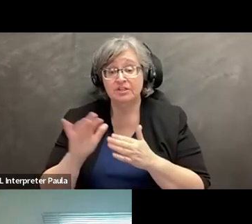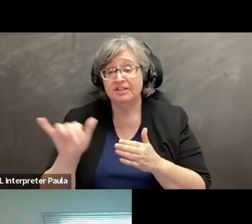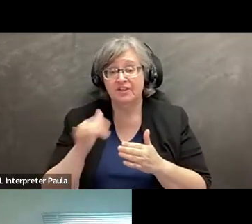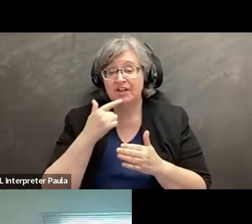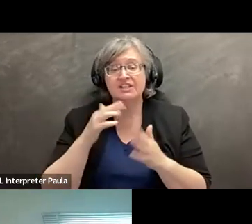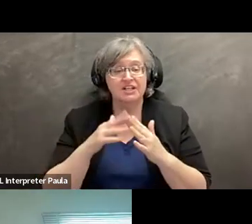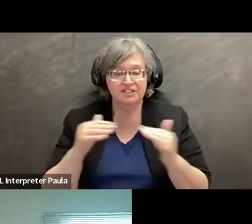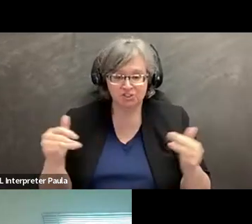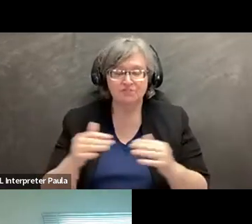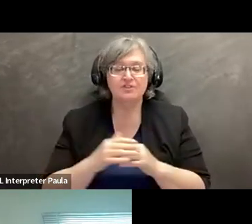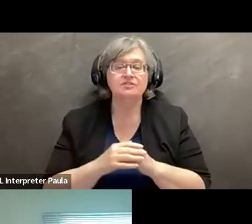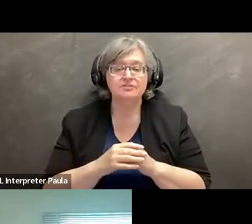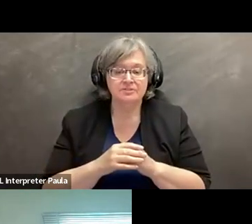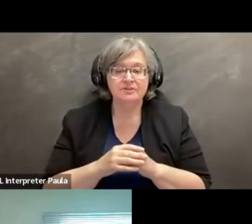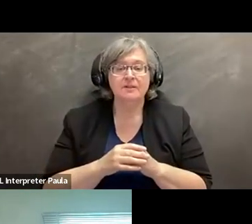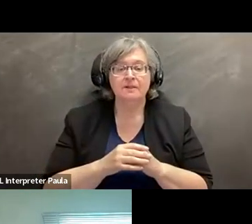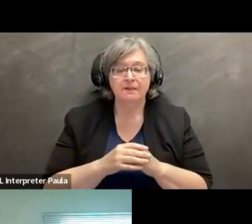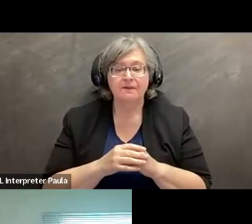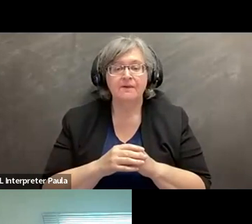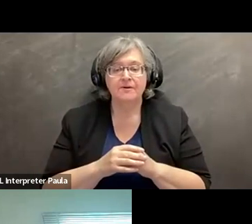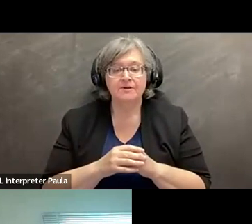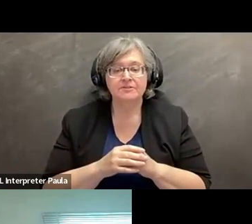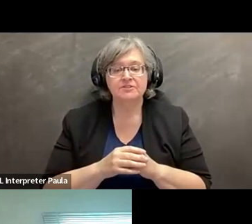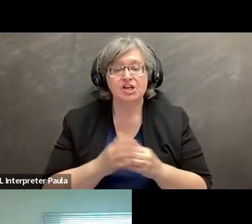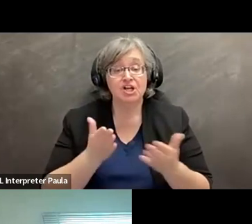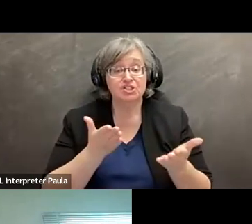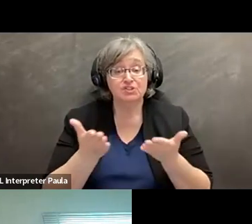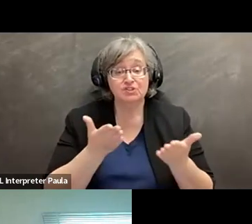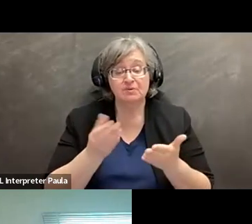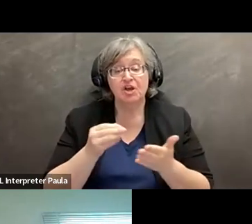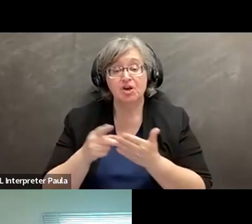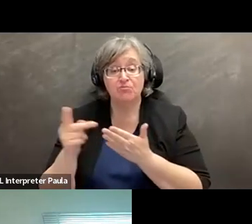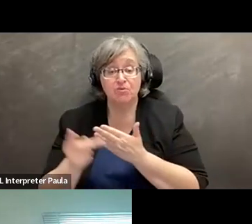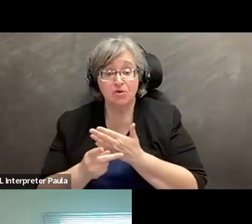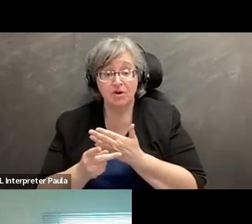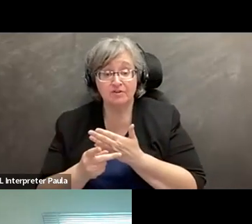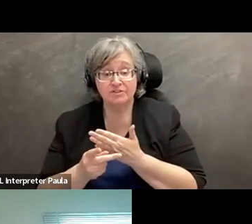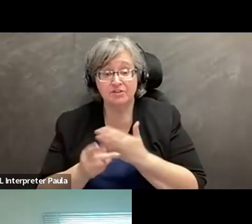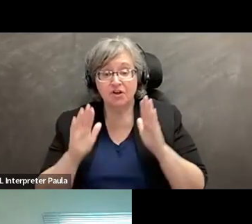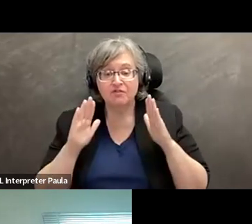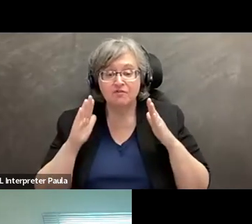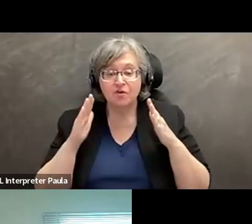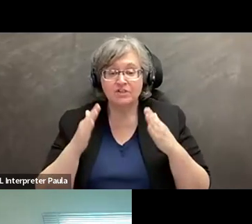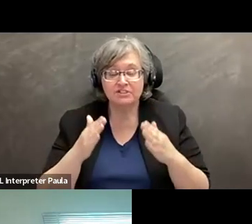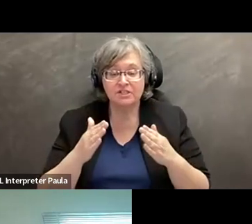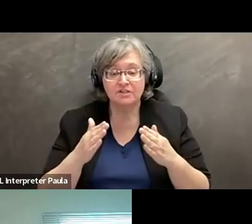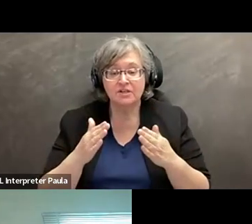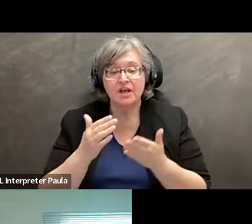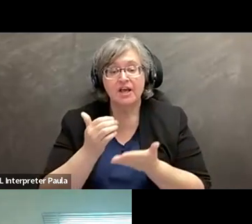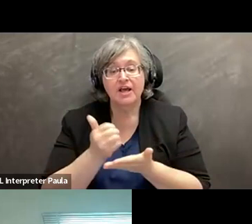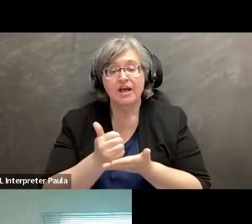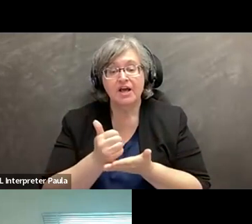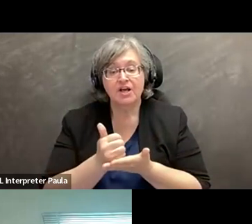very diverse. Our services and programs are focused on